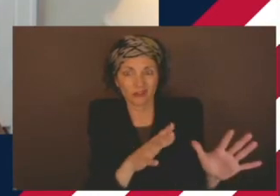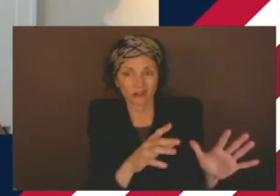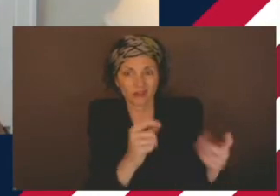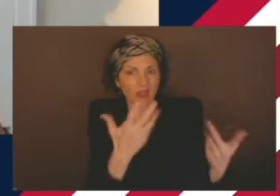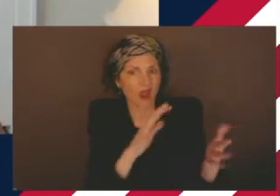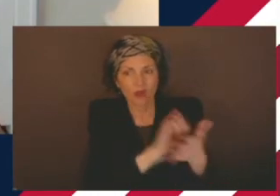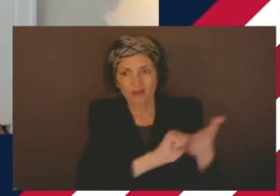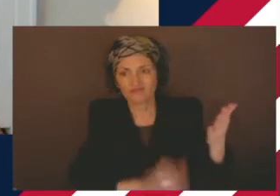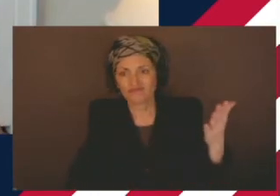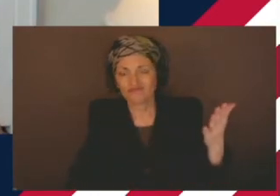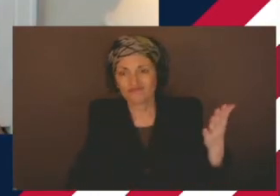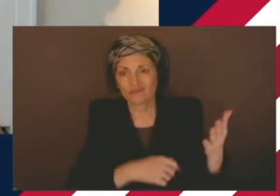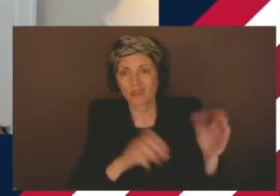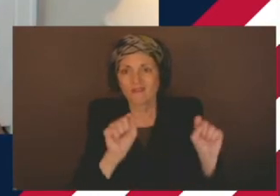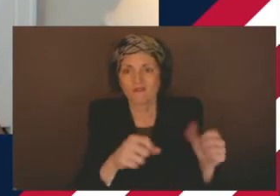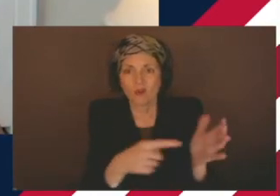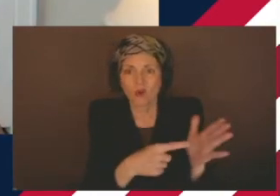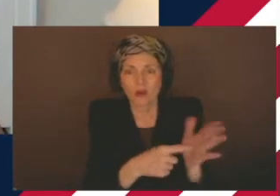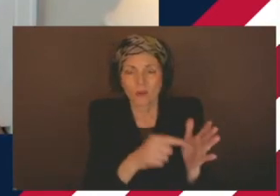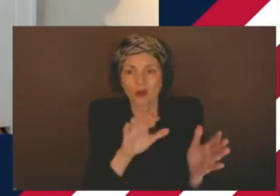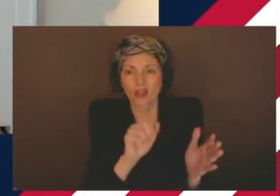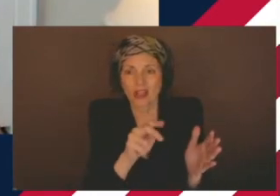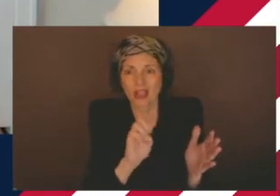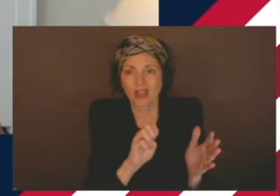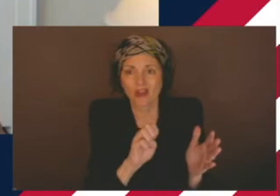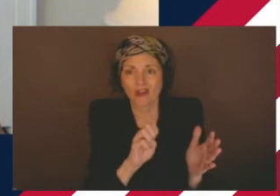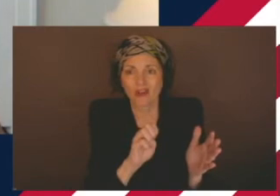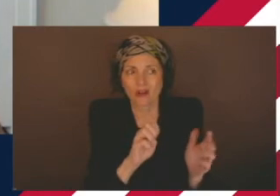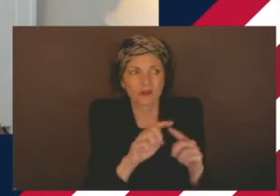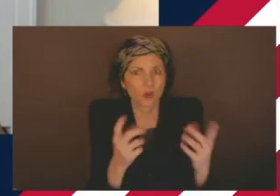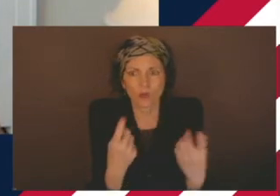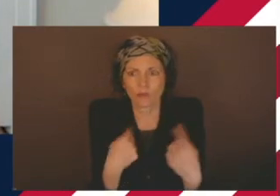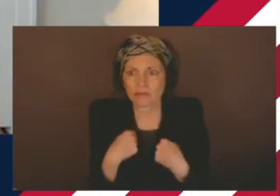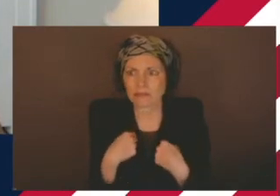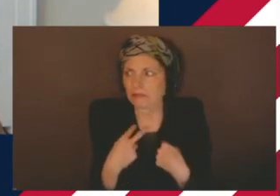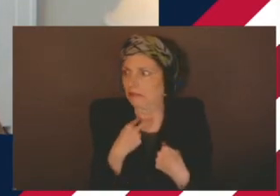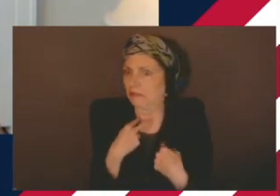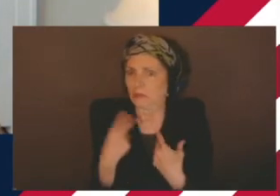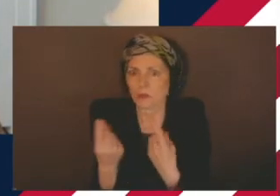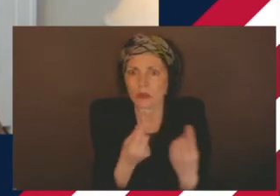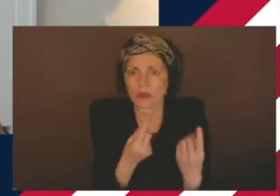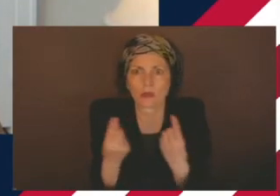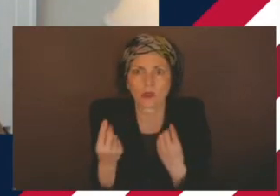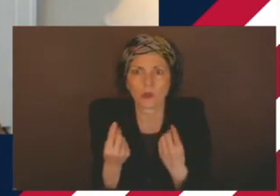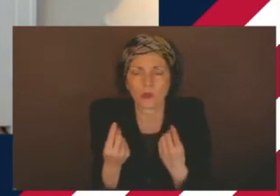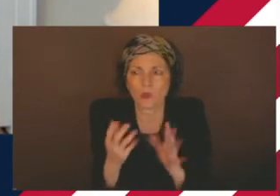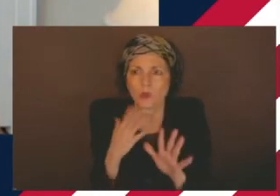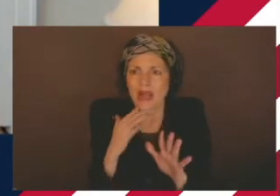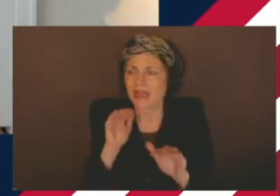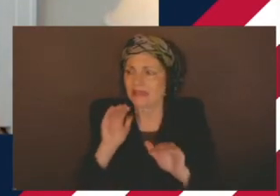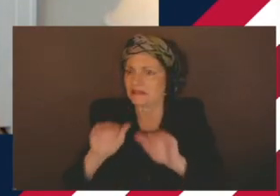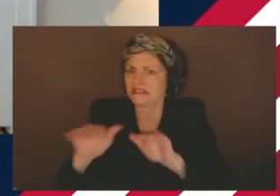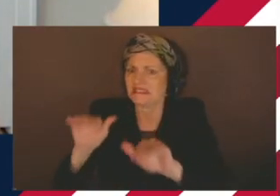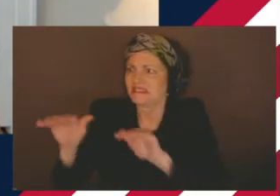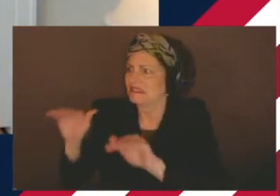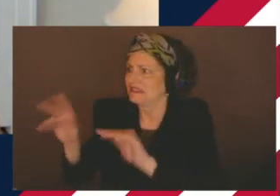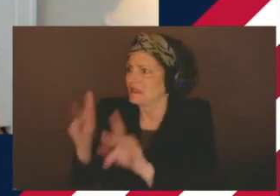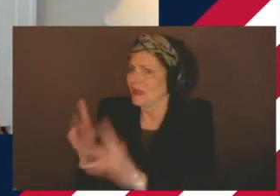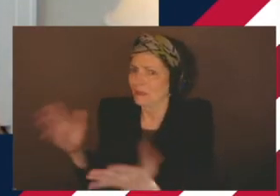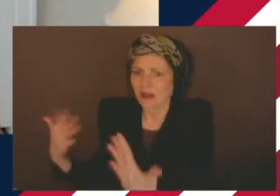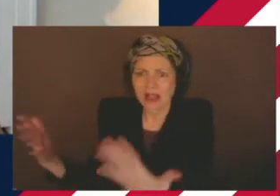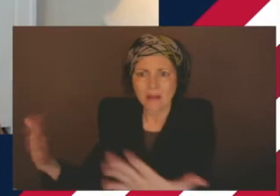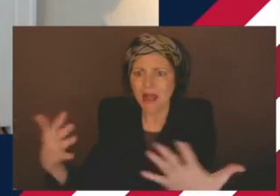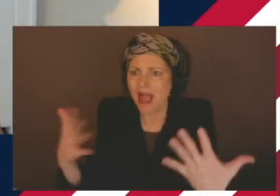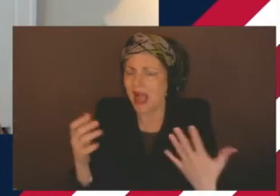stake, I couldn't just concentrate on staying alive. I joined many others and spoke up, dragging myself through treatment and